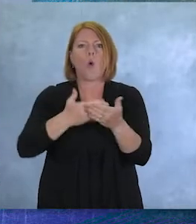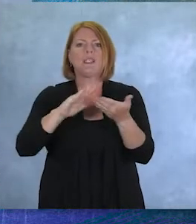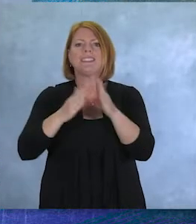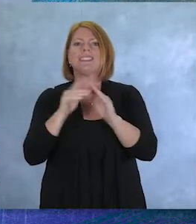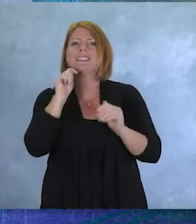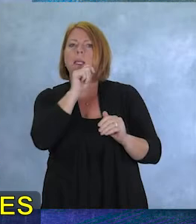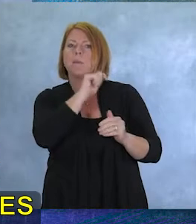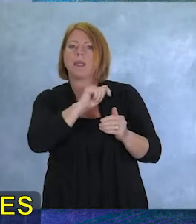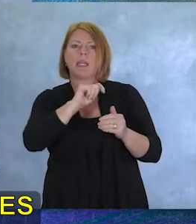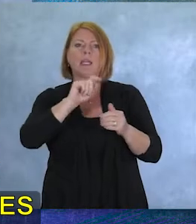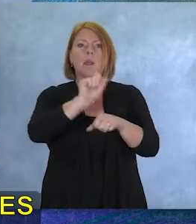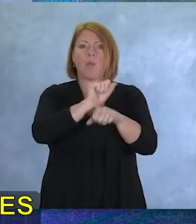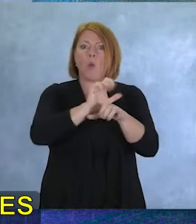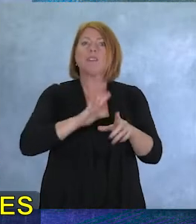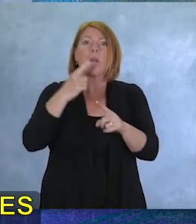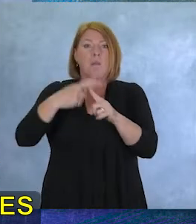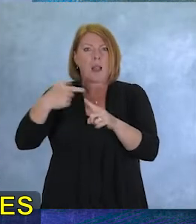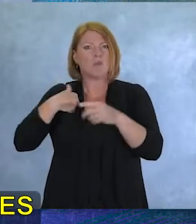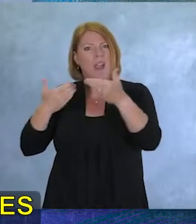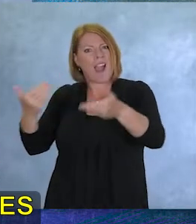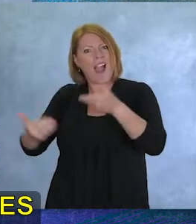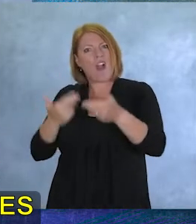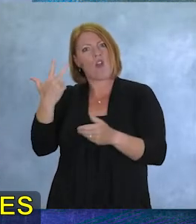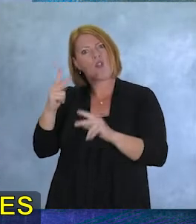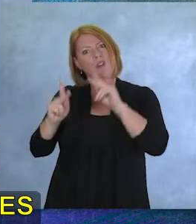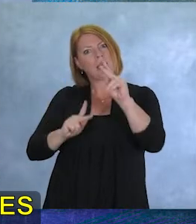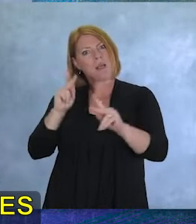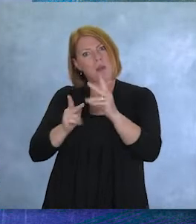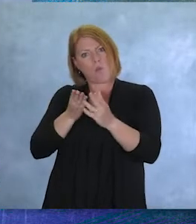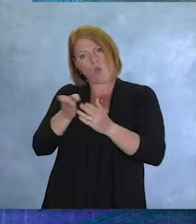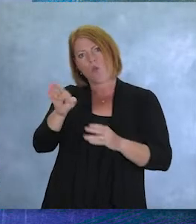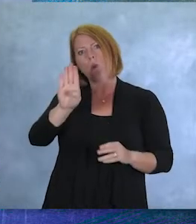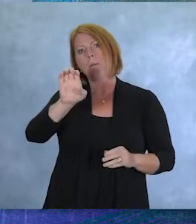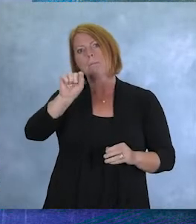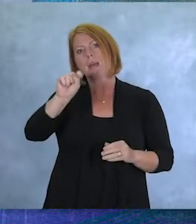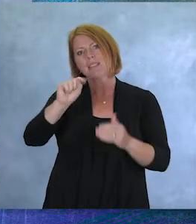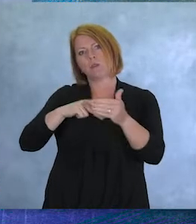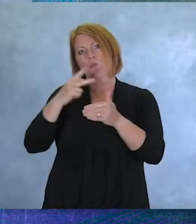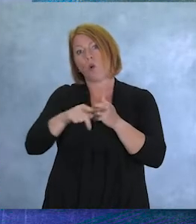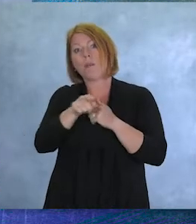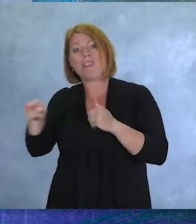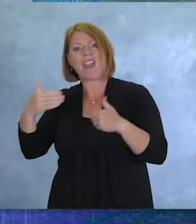3 individuals with developmental disabilities through our BEST program.